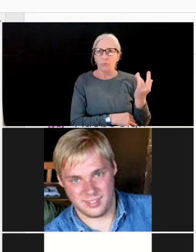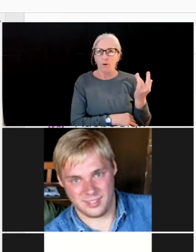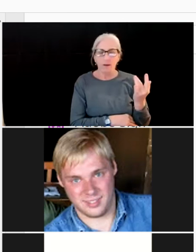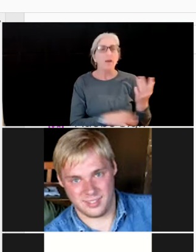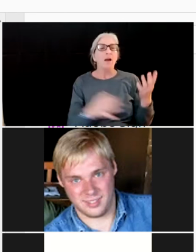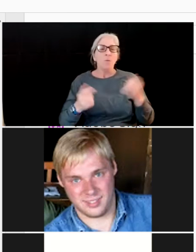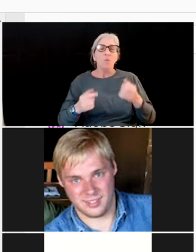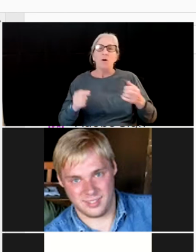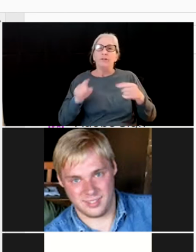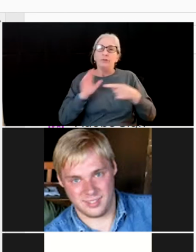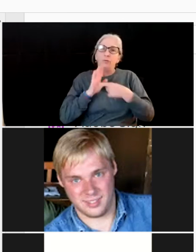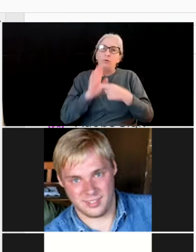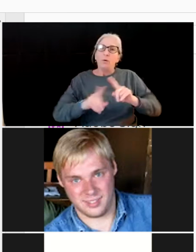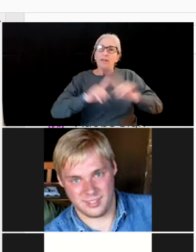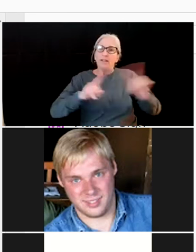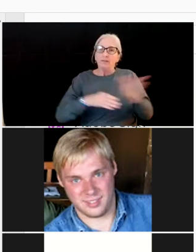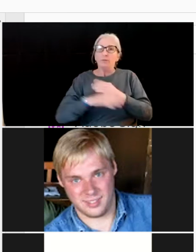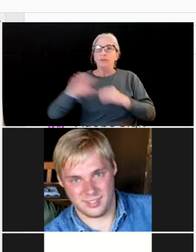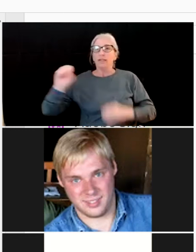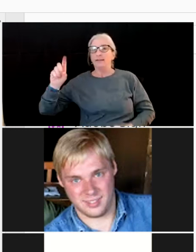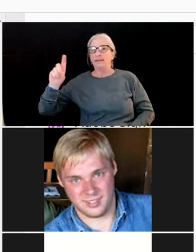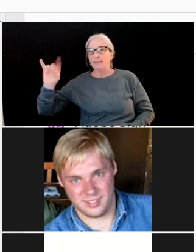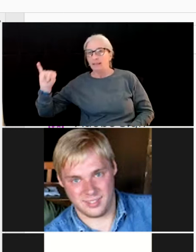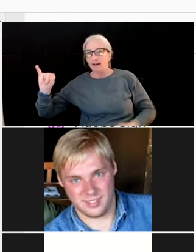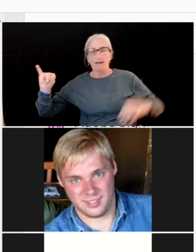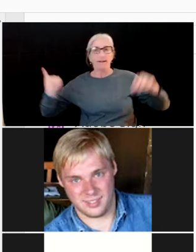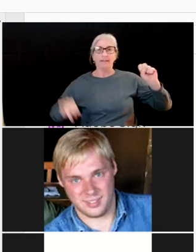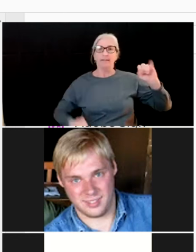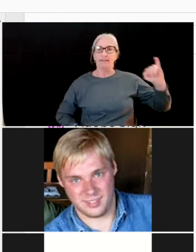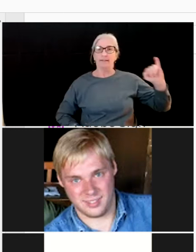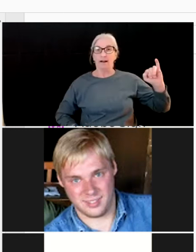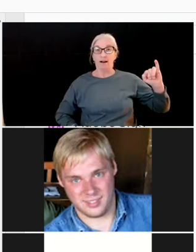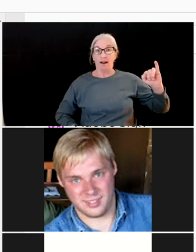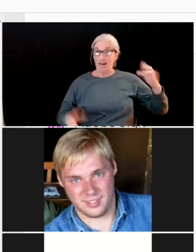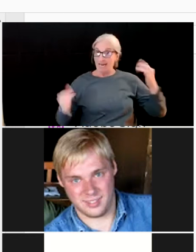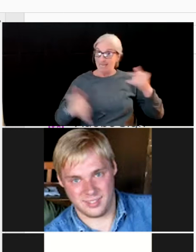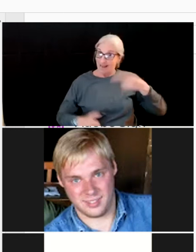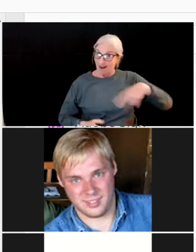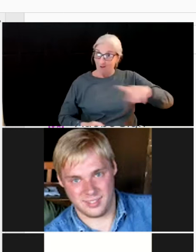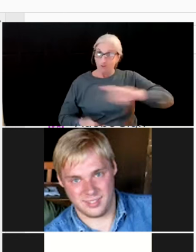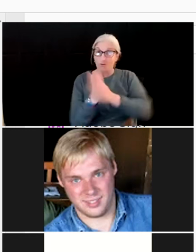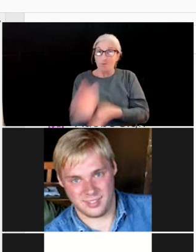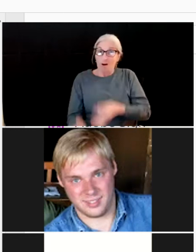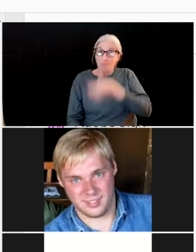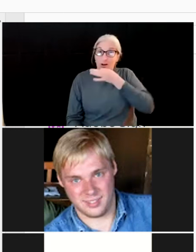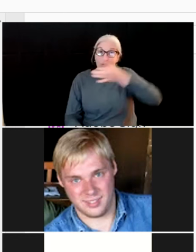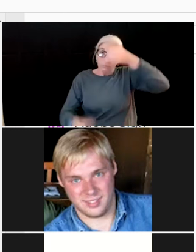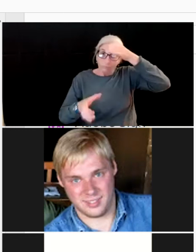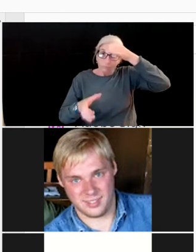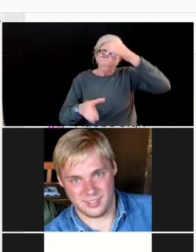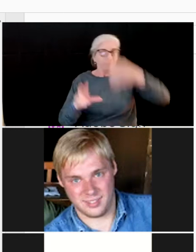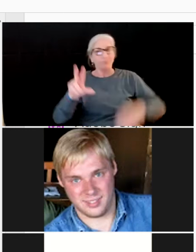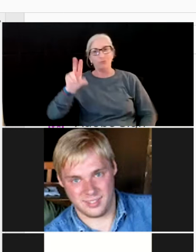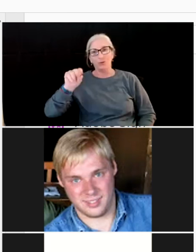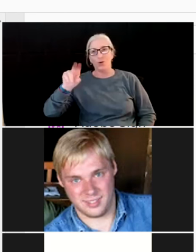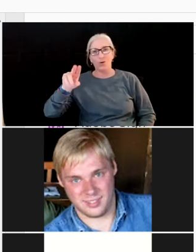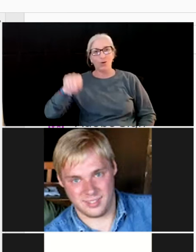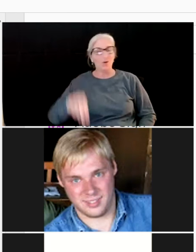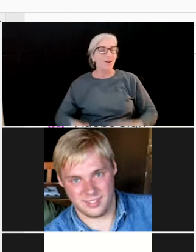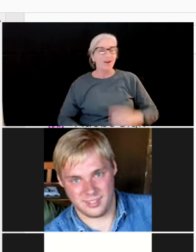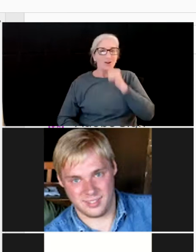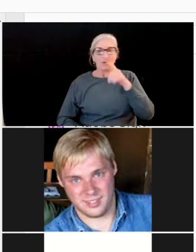between the two programs. By no means are you expected to be an expert or expected to be able to answer, you know,